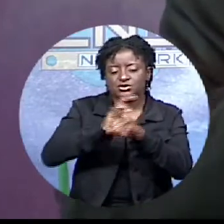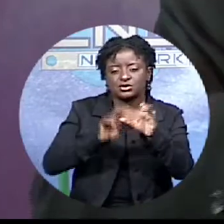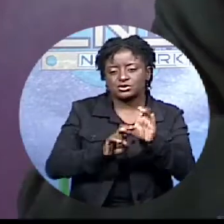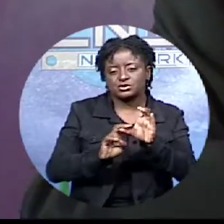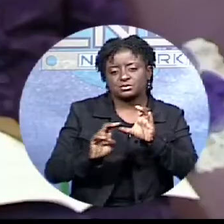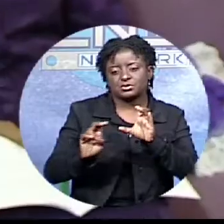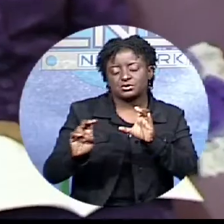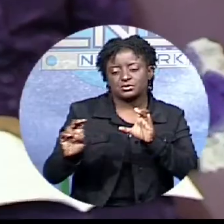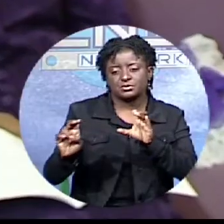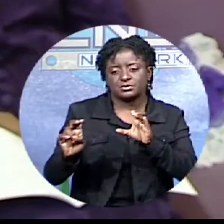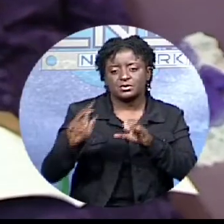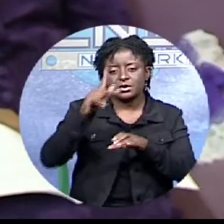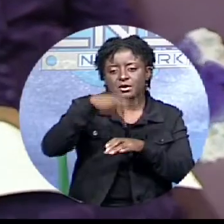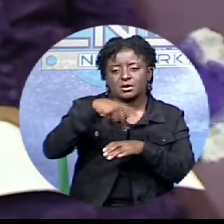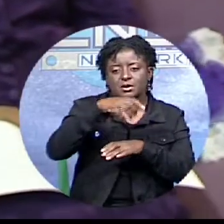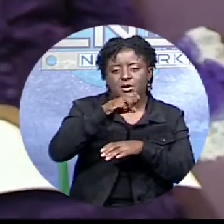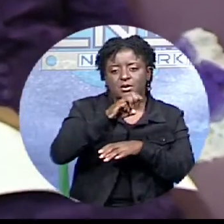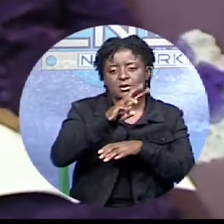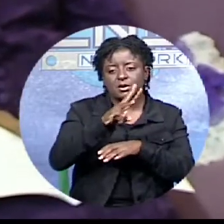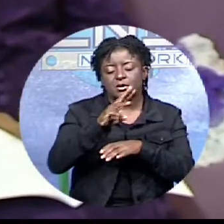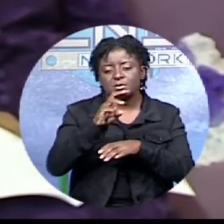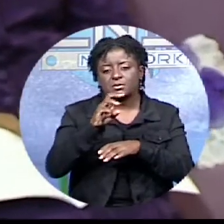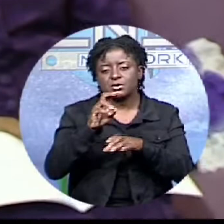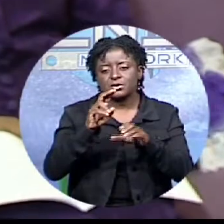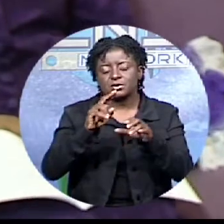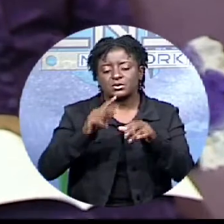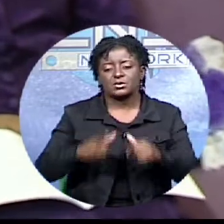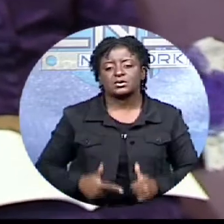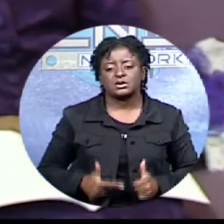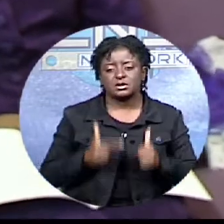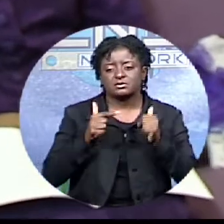I did say pew dwellers.